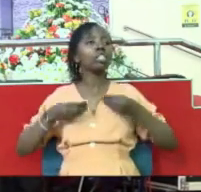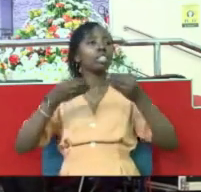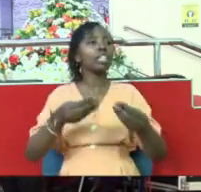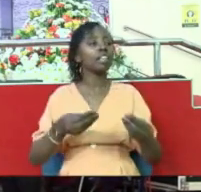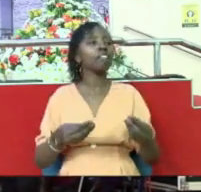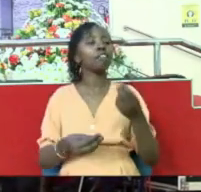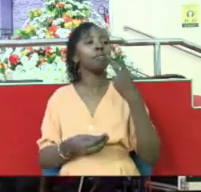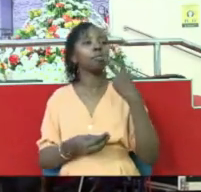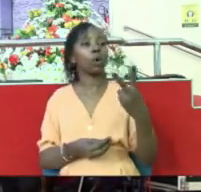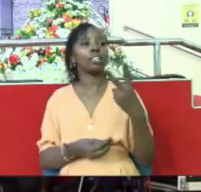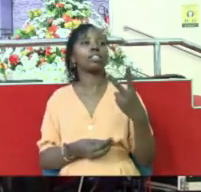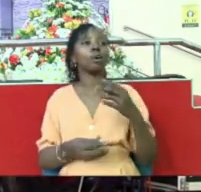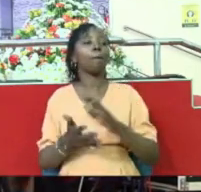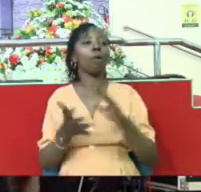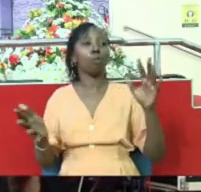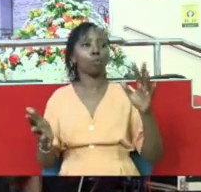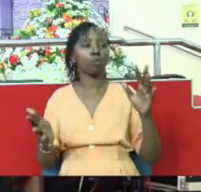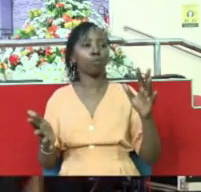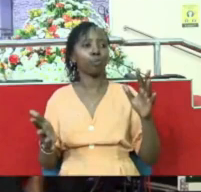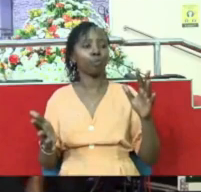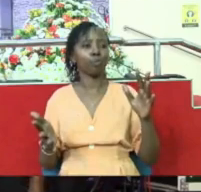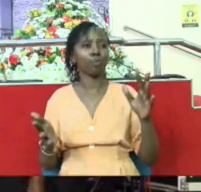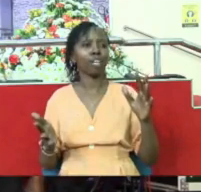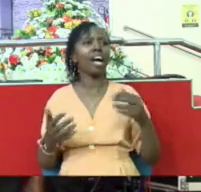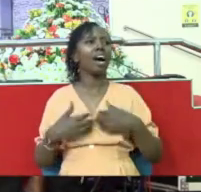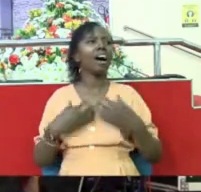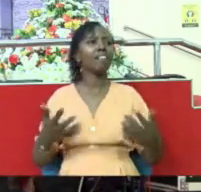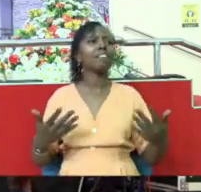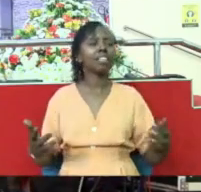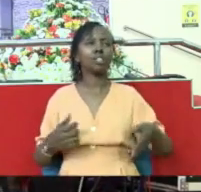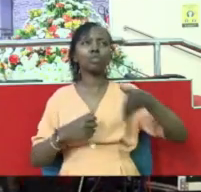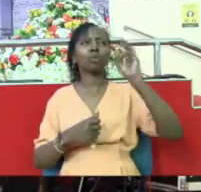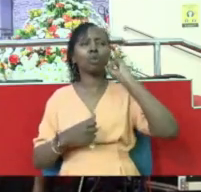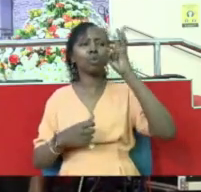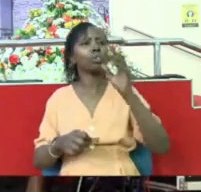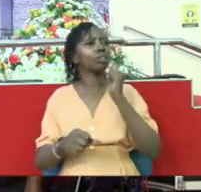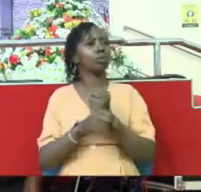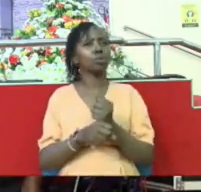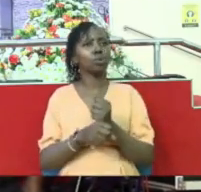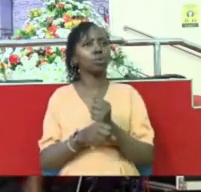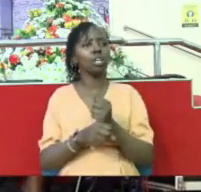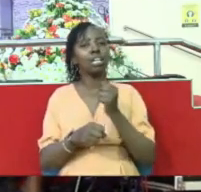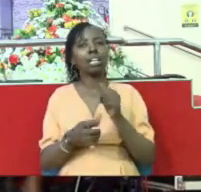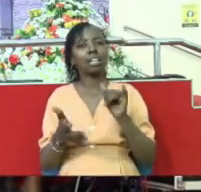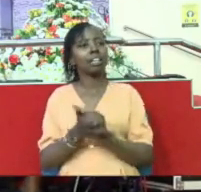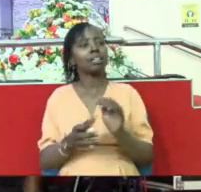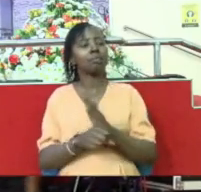it. Ataiweza kuipanua. There are things that God is going to do that are going to amaze you. Ambayo itaweza